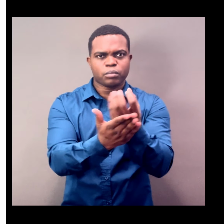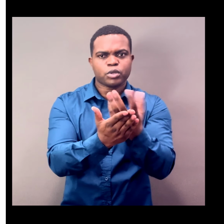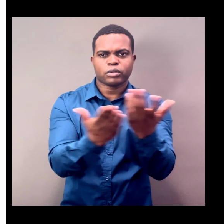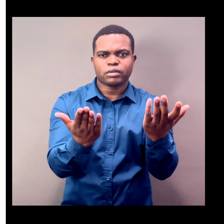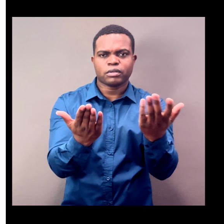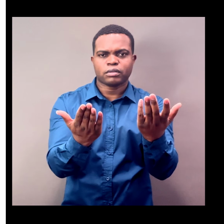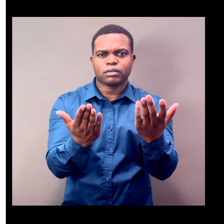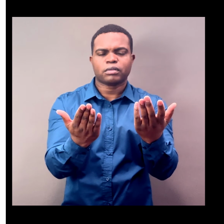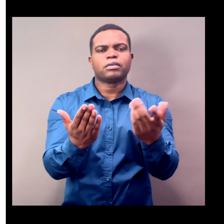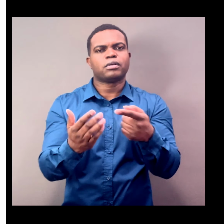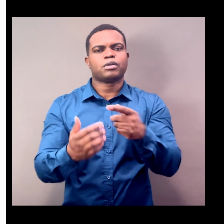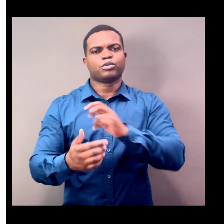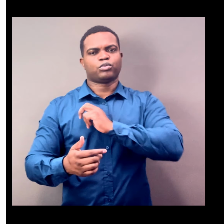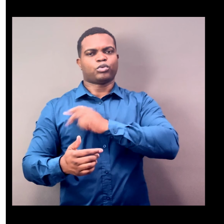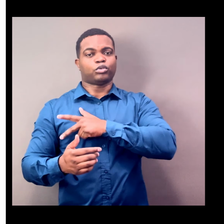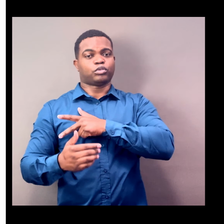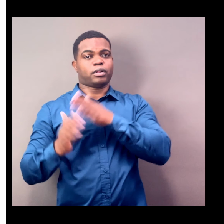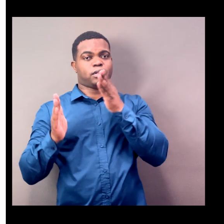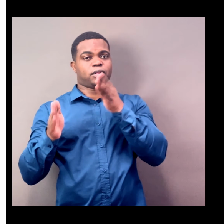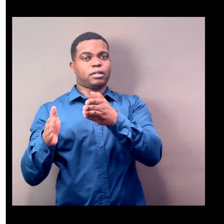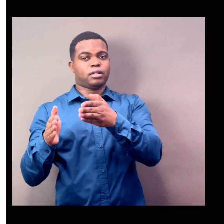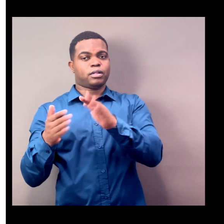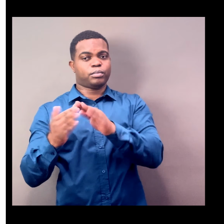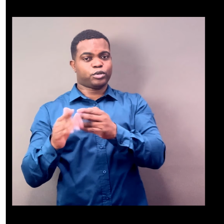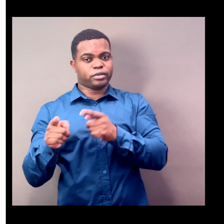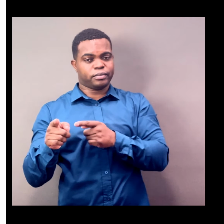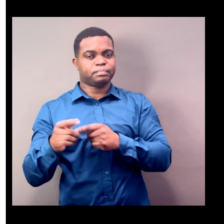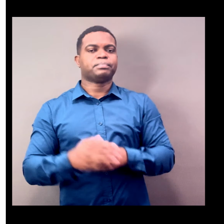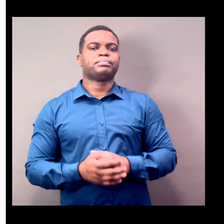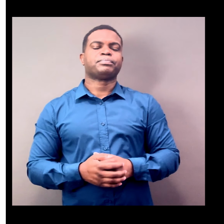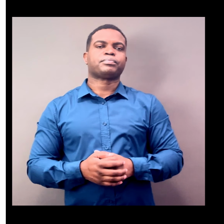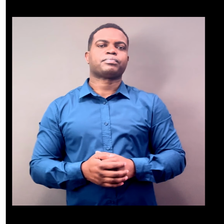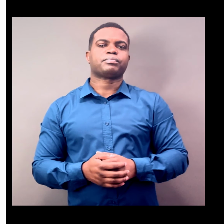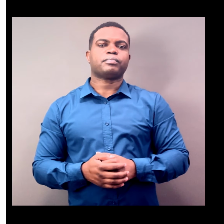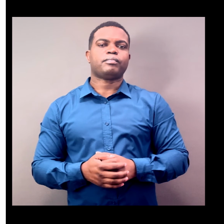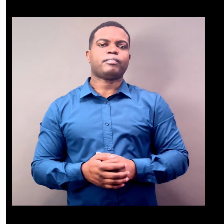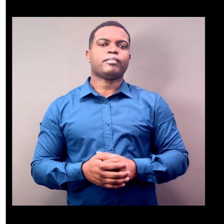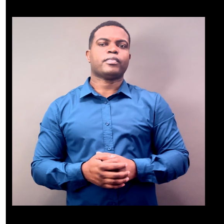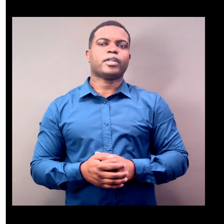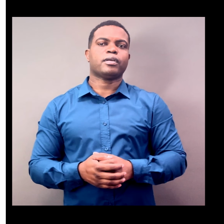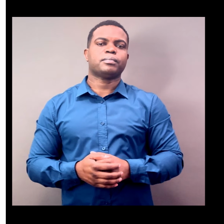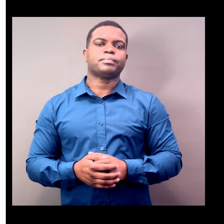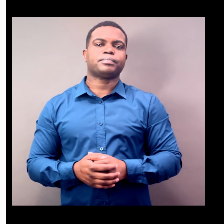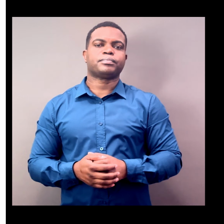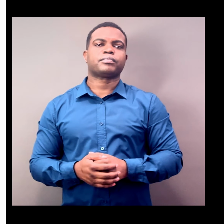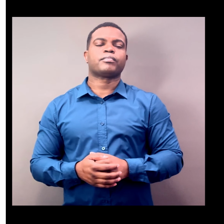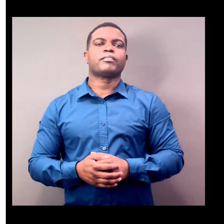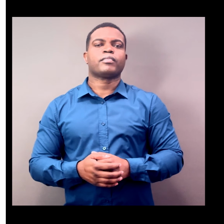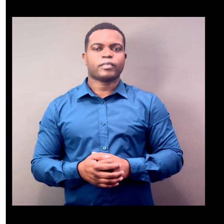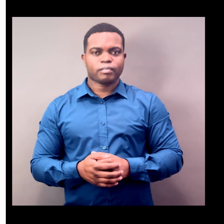be focusing on social dimension of community engagement, and the form or the